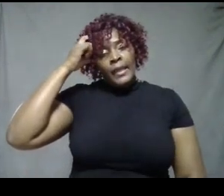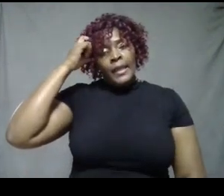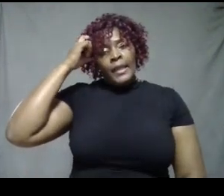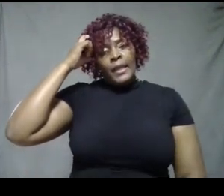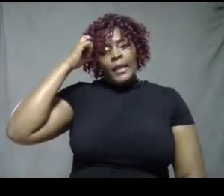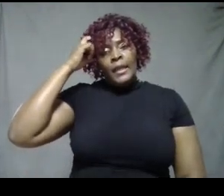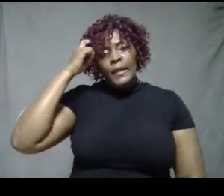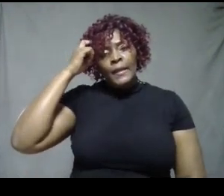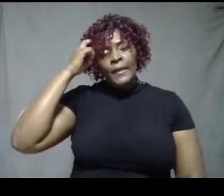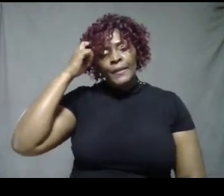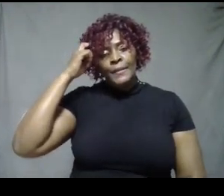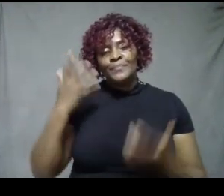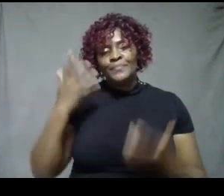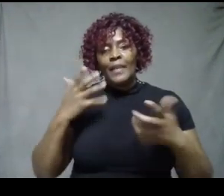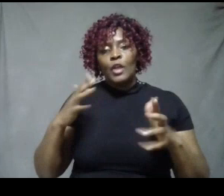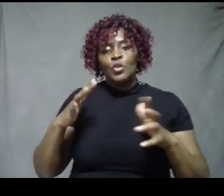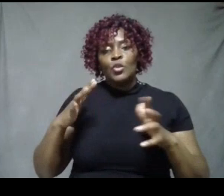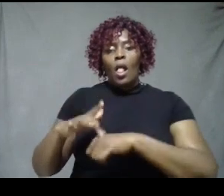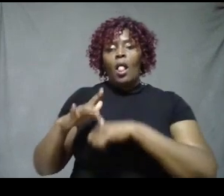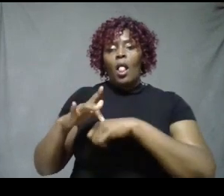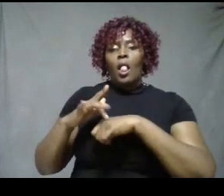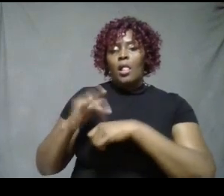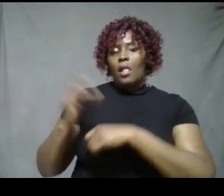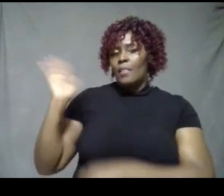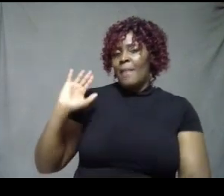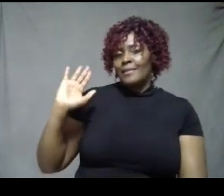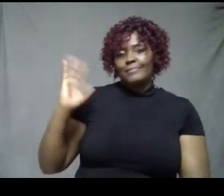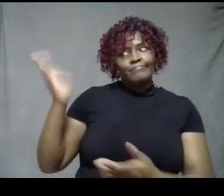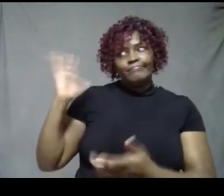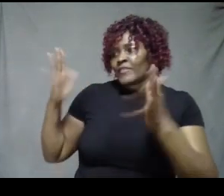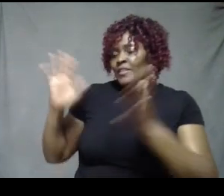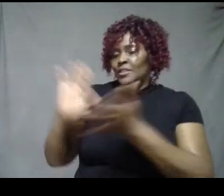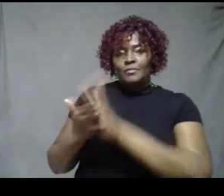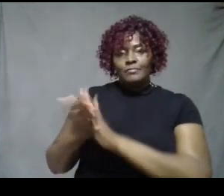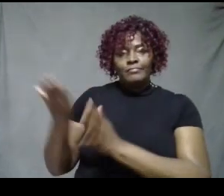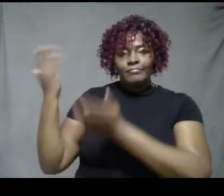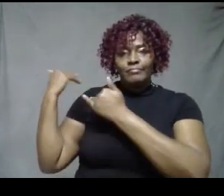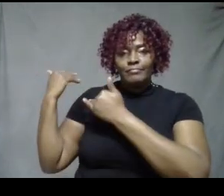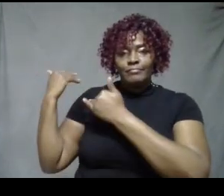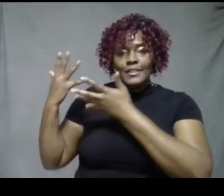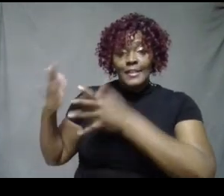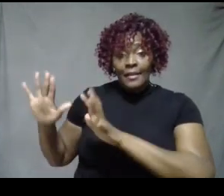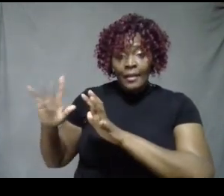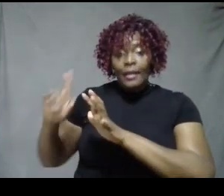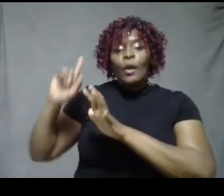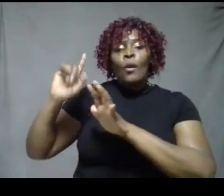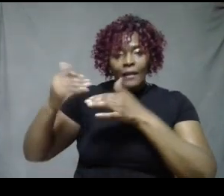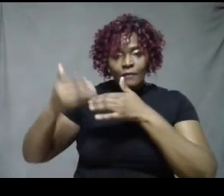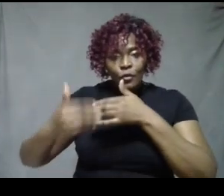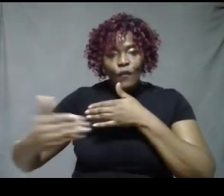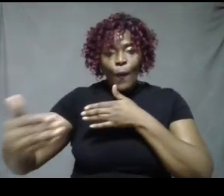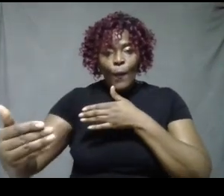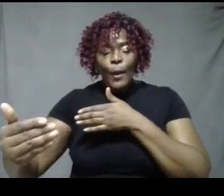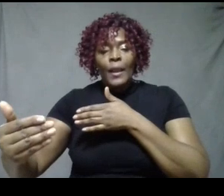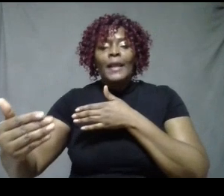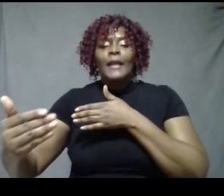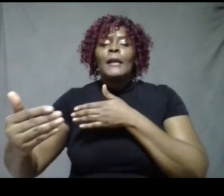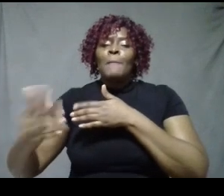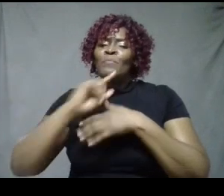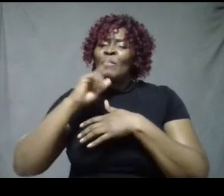I don't want to dwell on the past. The past is the past. It's history now. We need to move forward. I urge